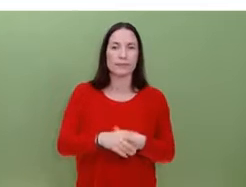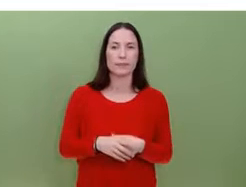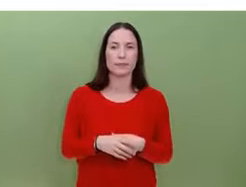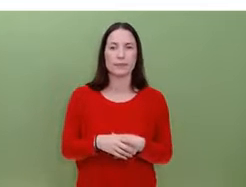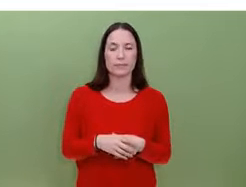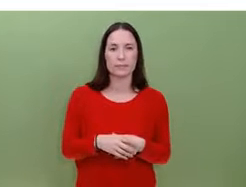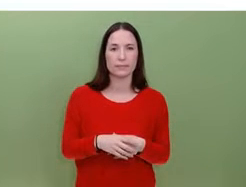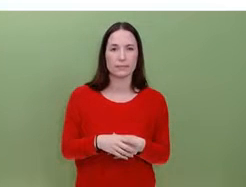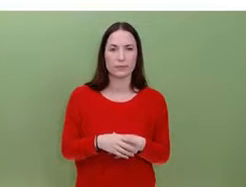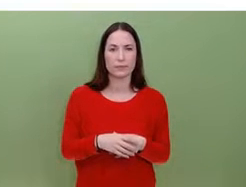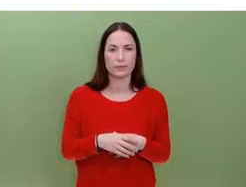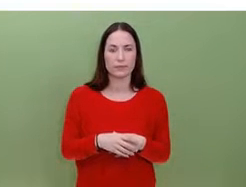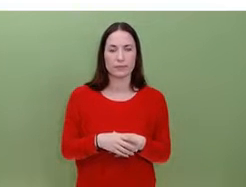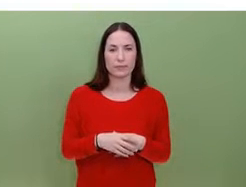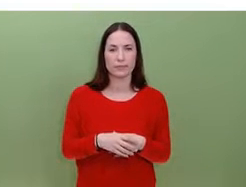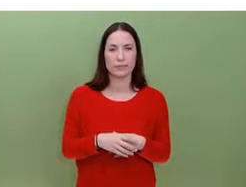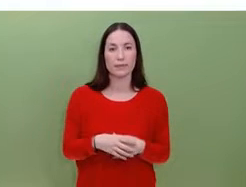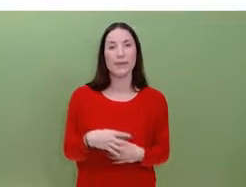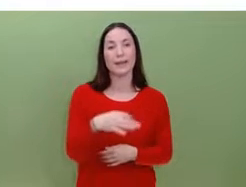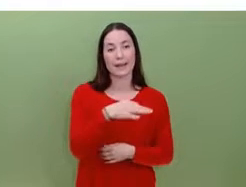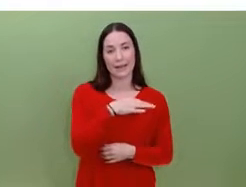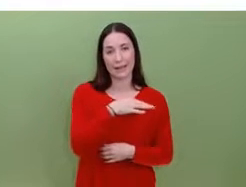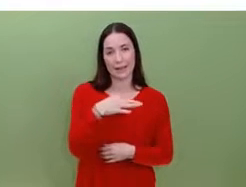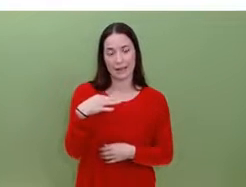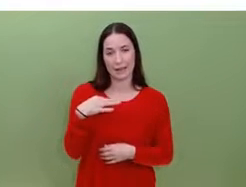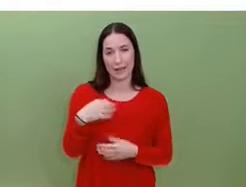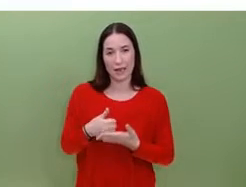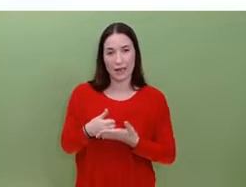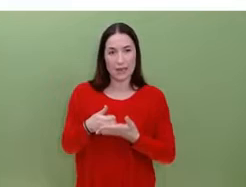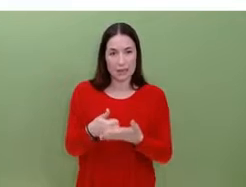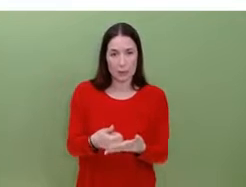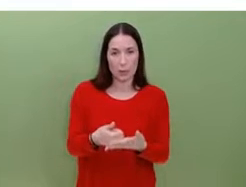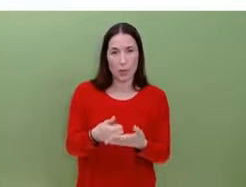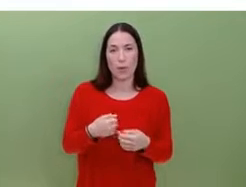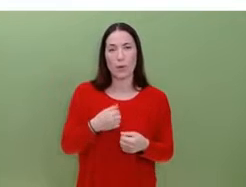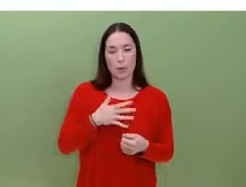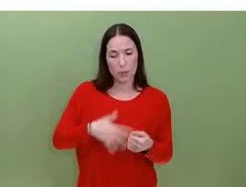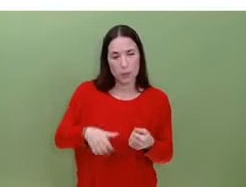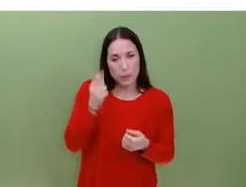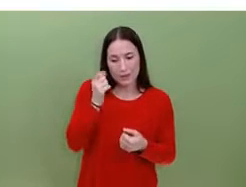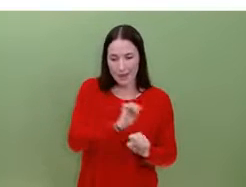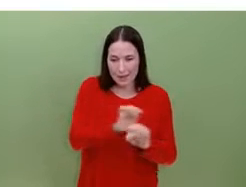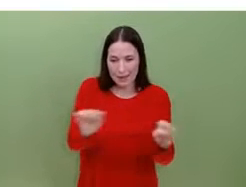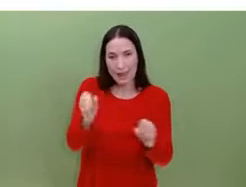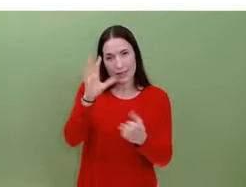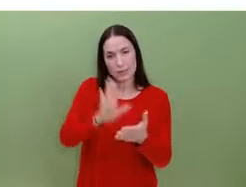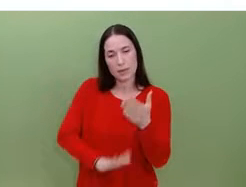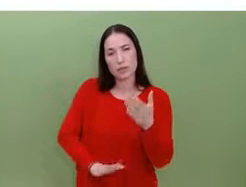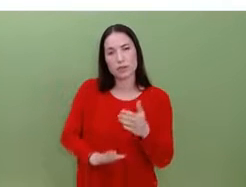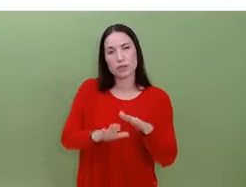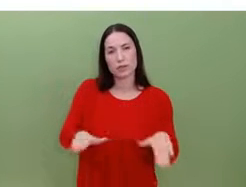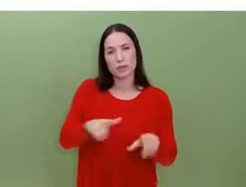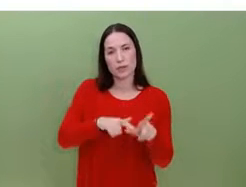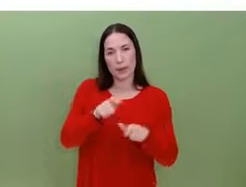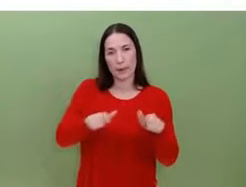In addition to clinical measures, we want to understand the experiences of children and young people. This data is based